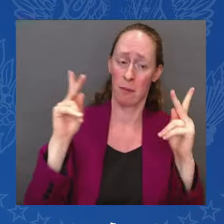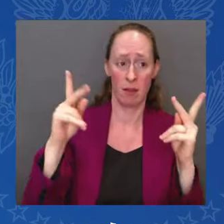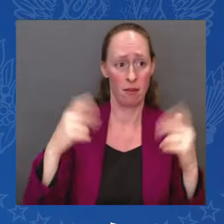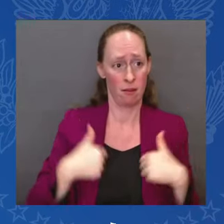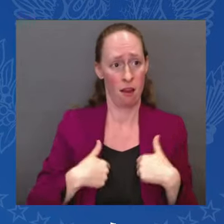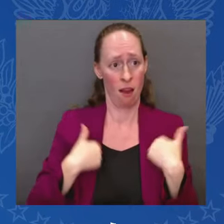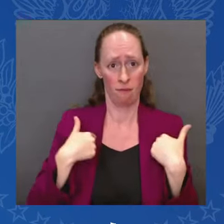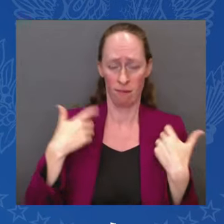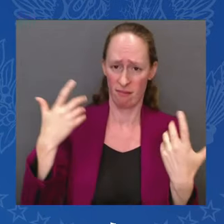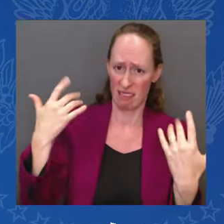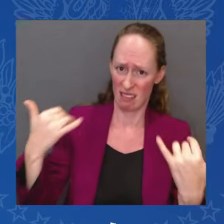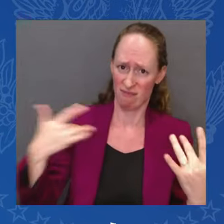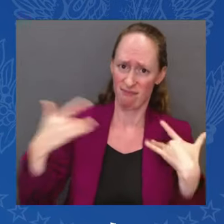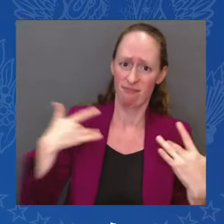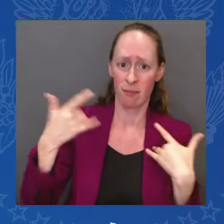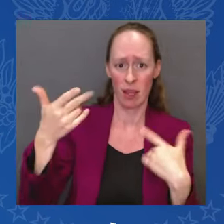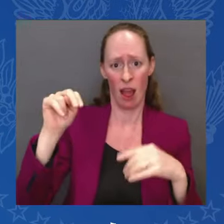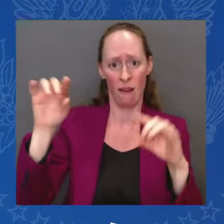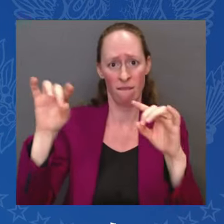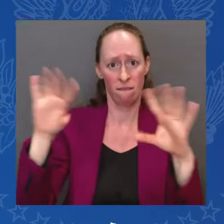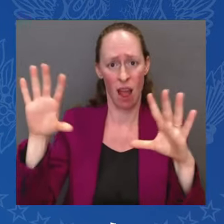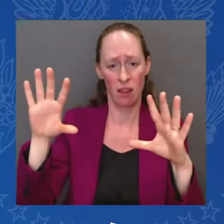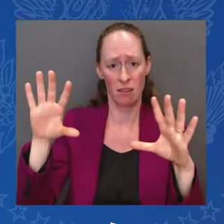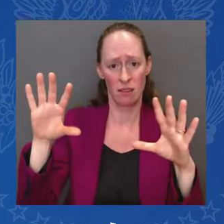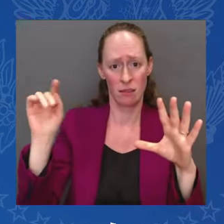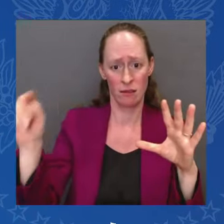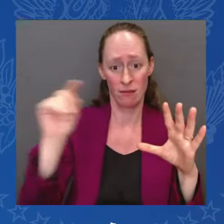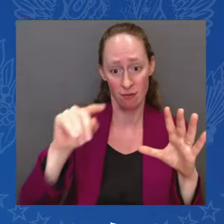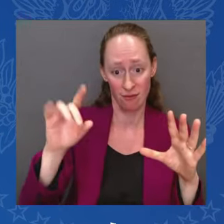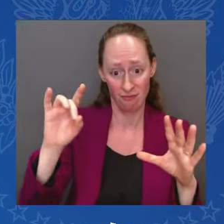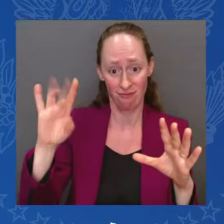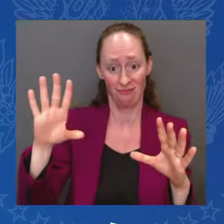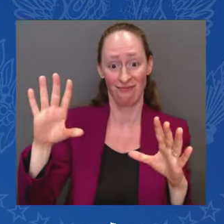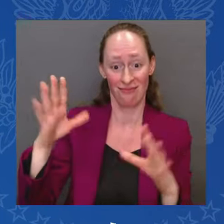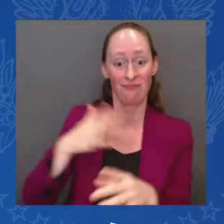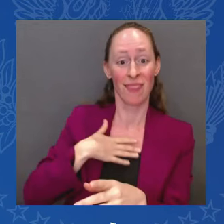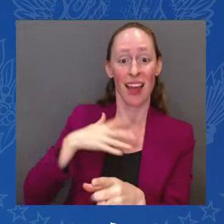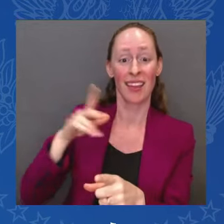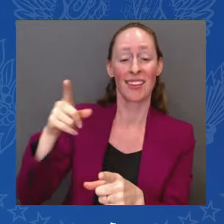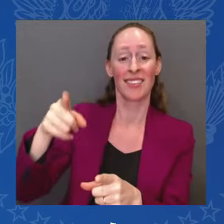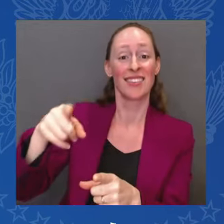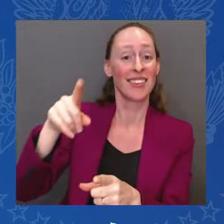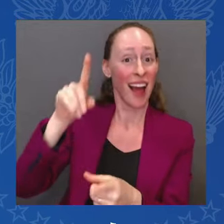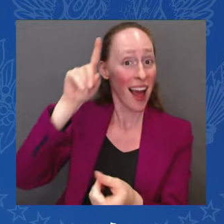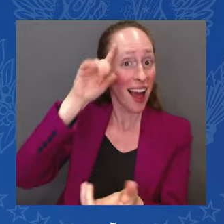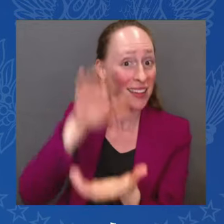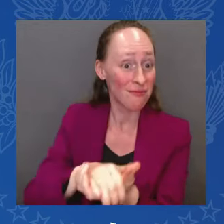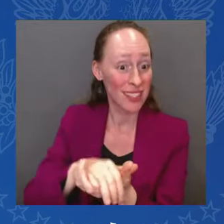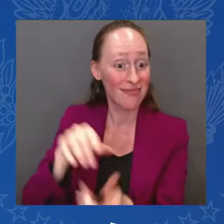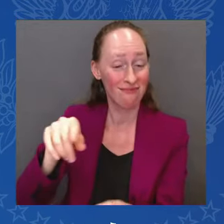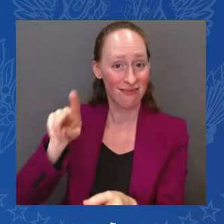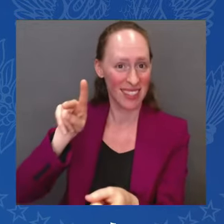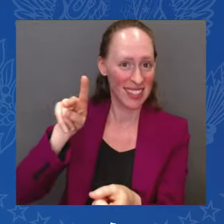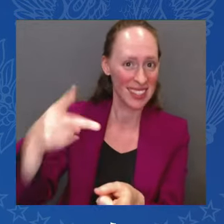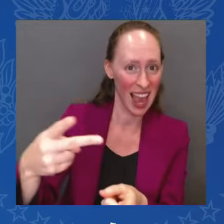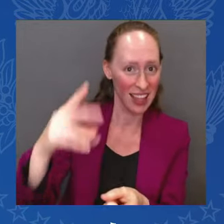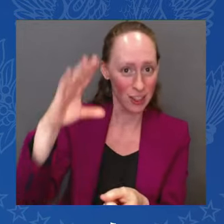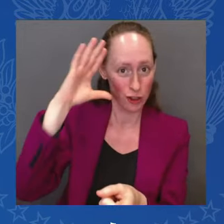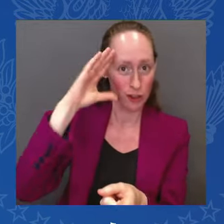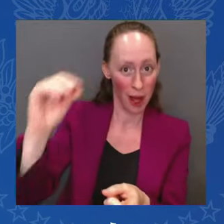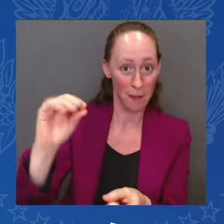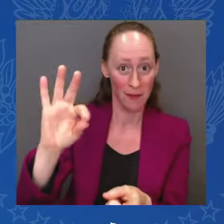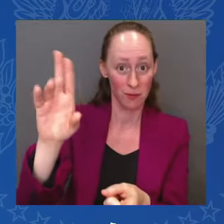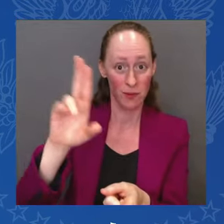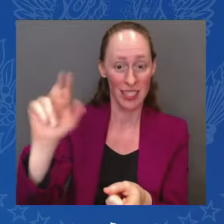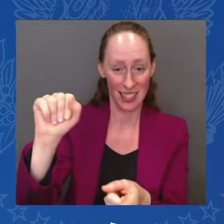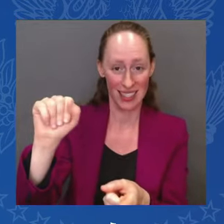the second gentleman of the United States, and the extraordinary members of our administration, the